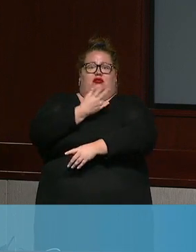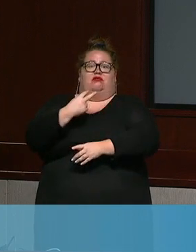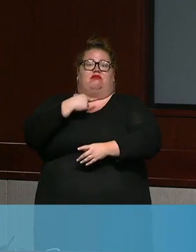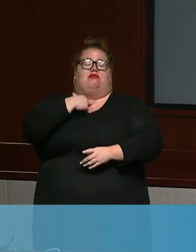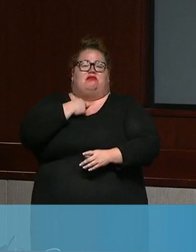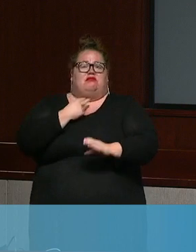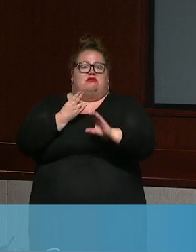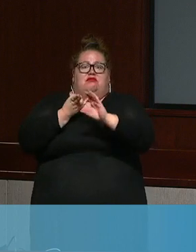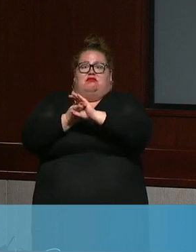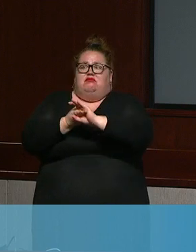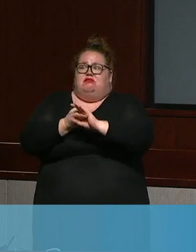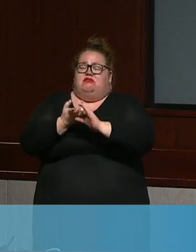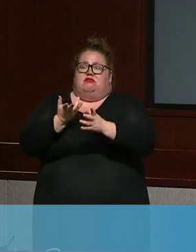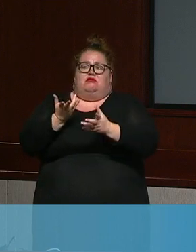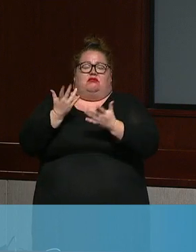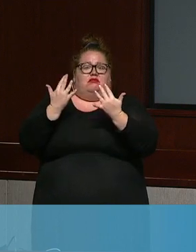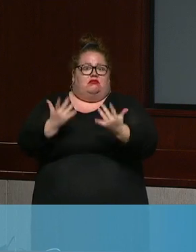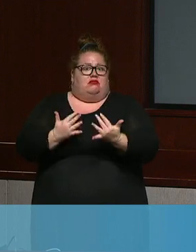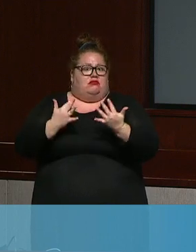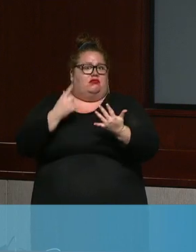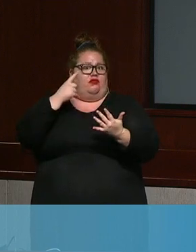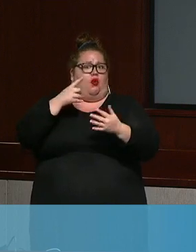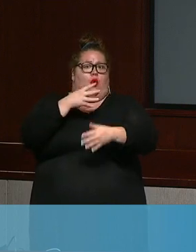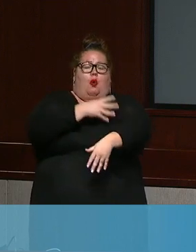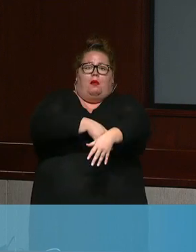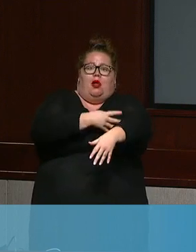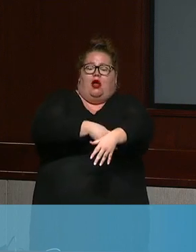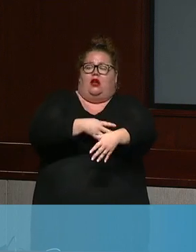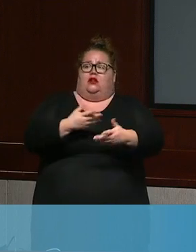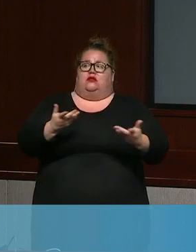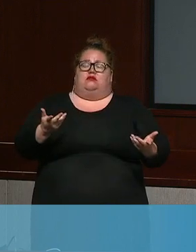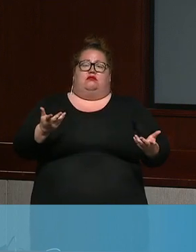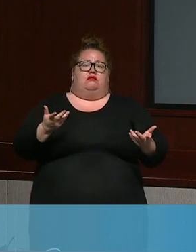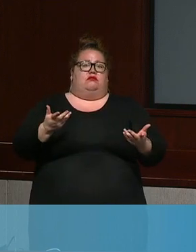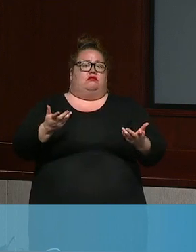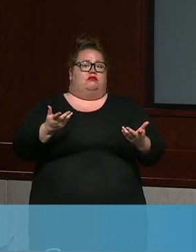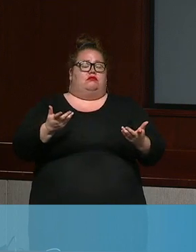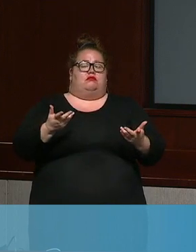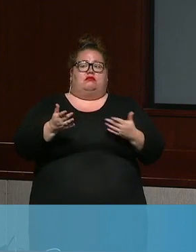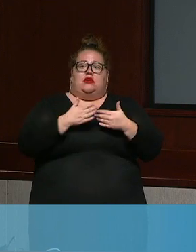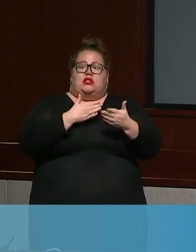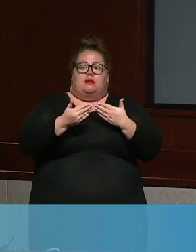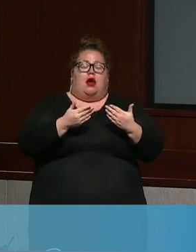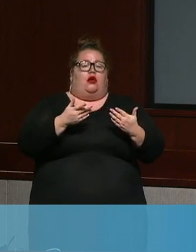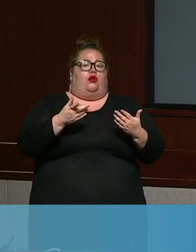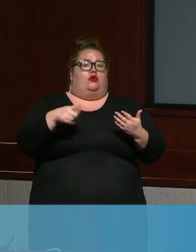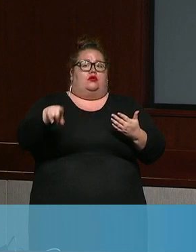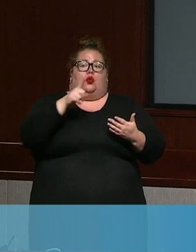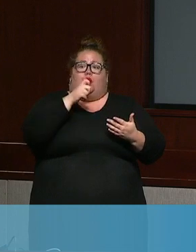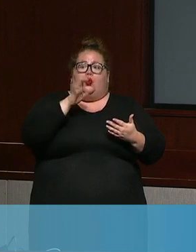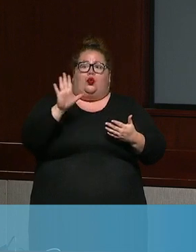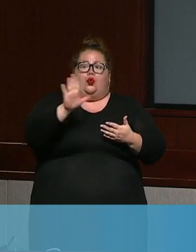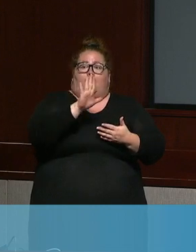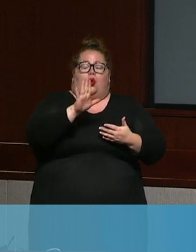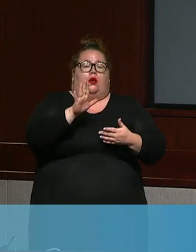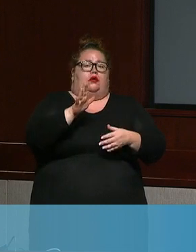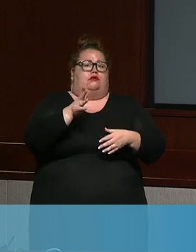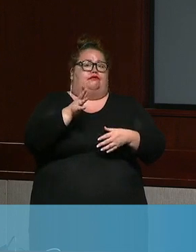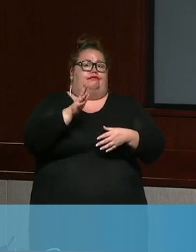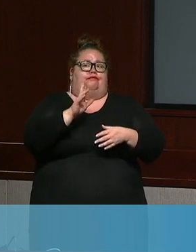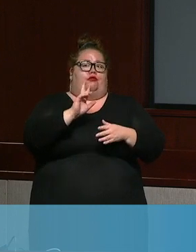this is you're a business owner, whether you're someone who has a personal connection to an individual who is suffering from